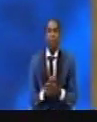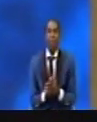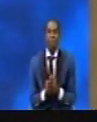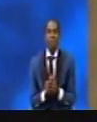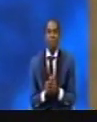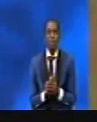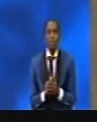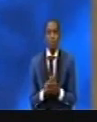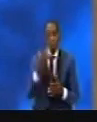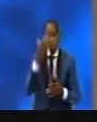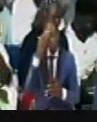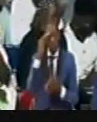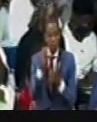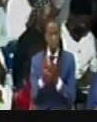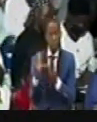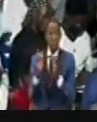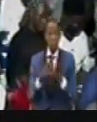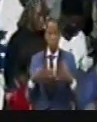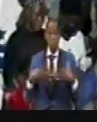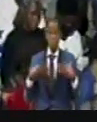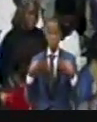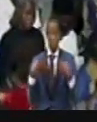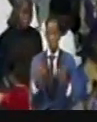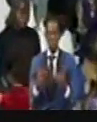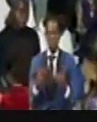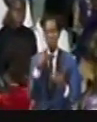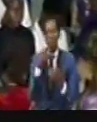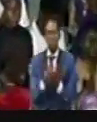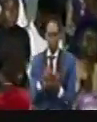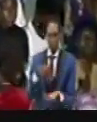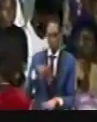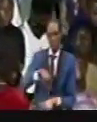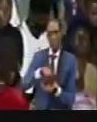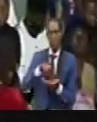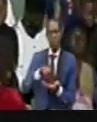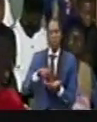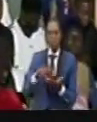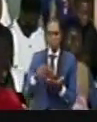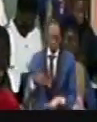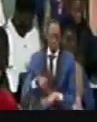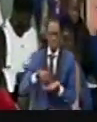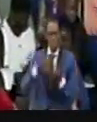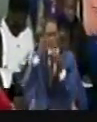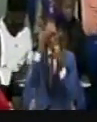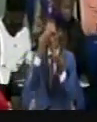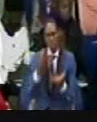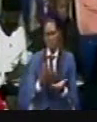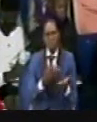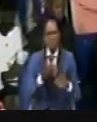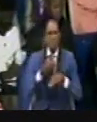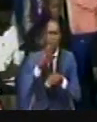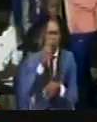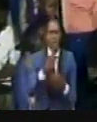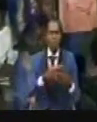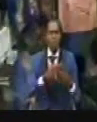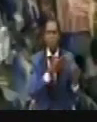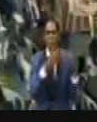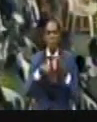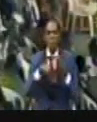I will obey. In all those that Jesus healed, he'll say, rise